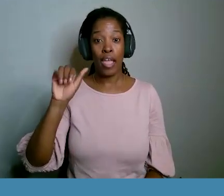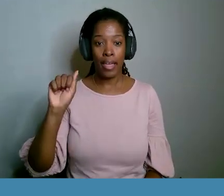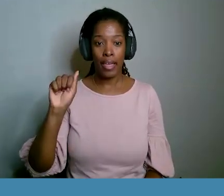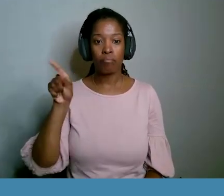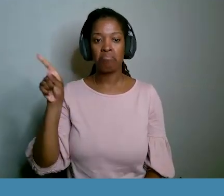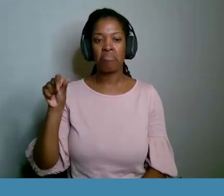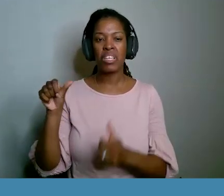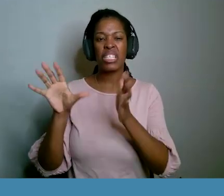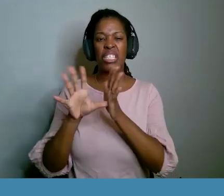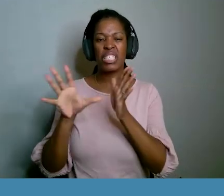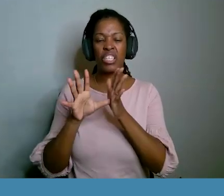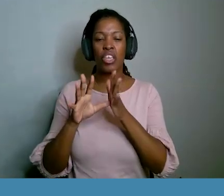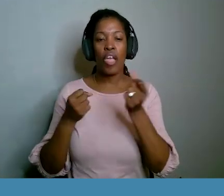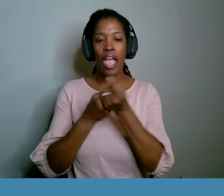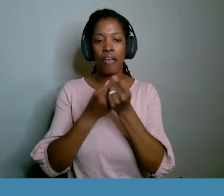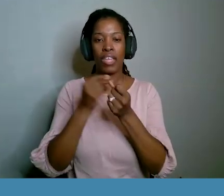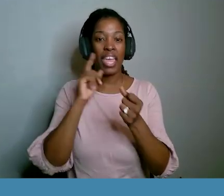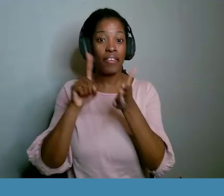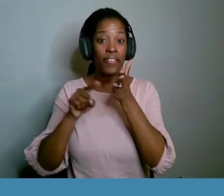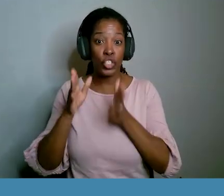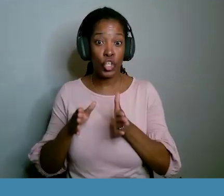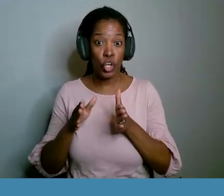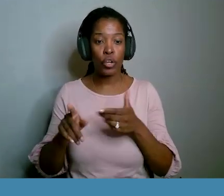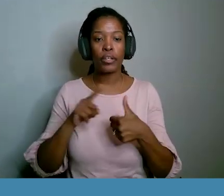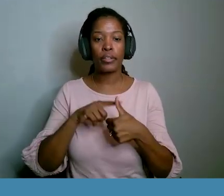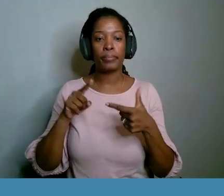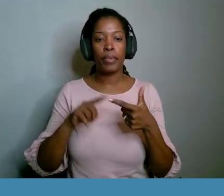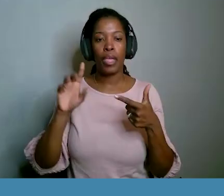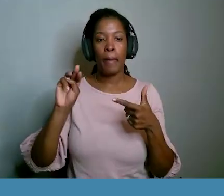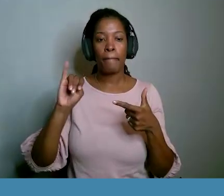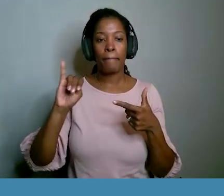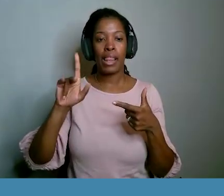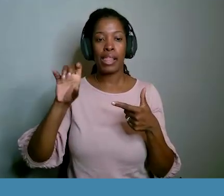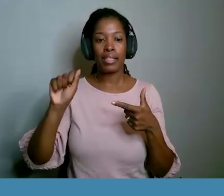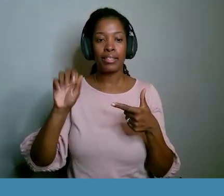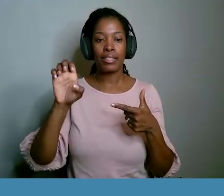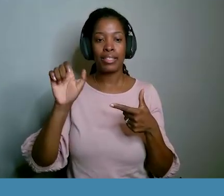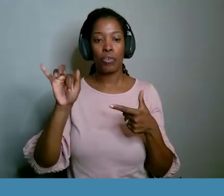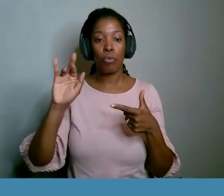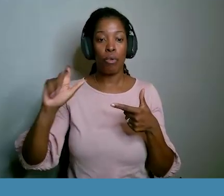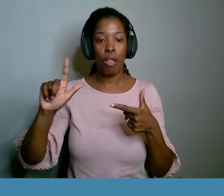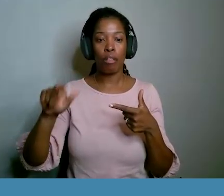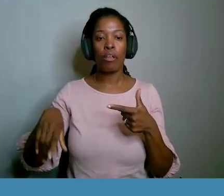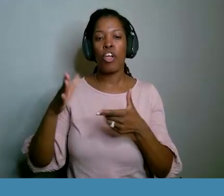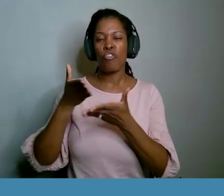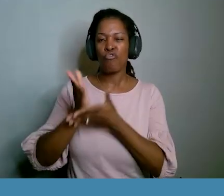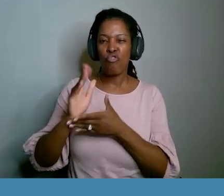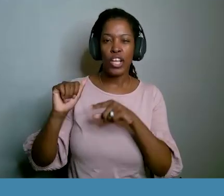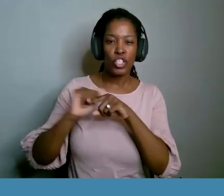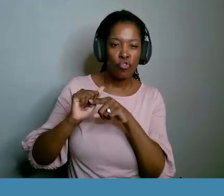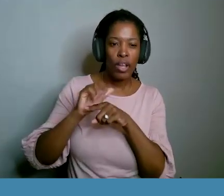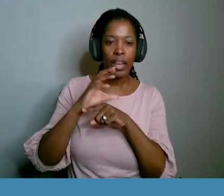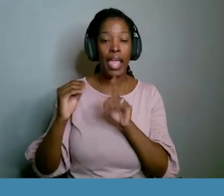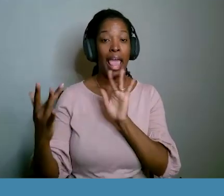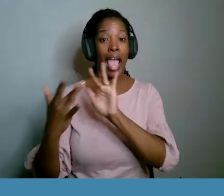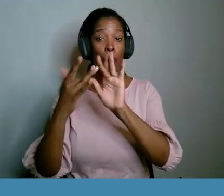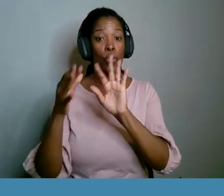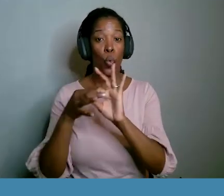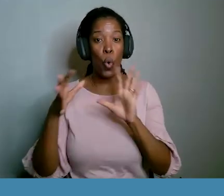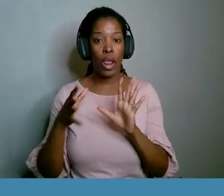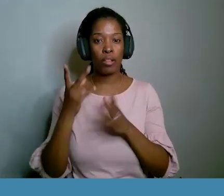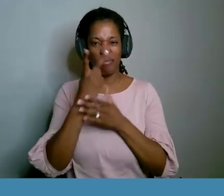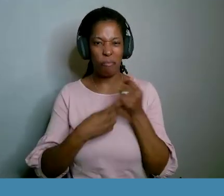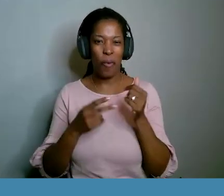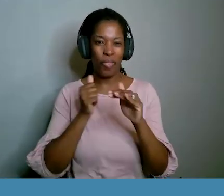Advocate-Investigator, and Melissa Cyril, a Rights Training and Outreach Coordinator, both with Disability Rights Florida. As